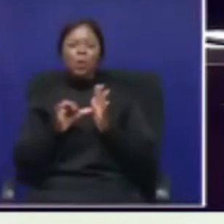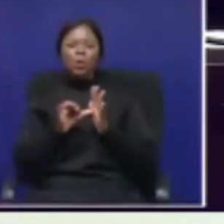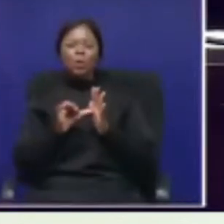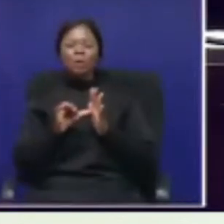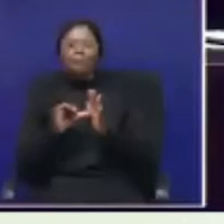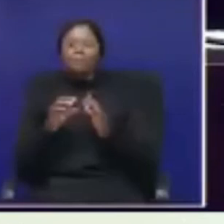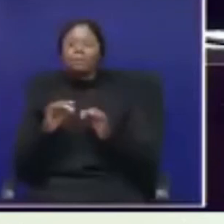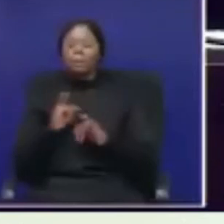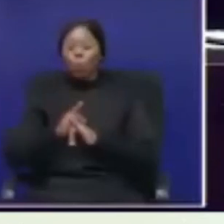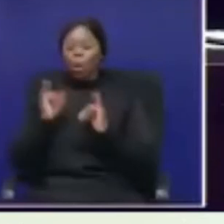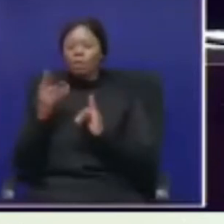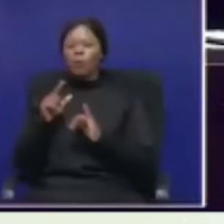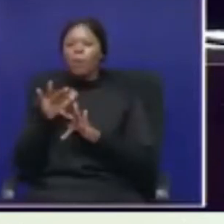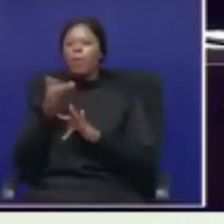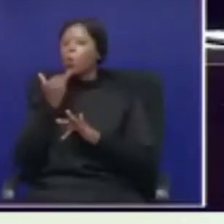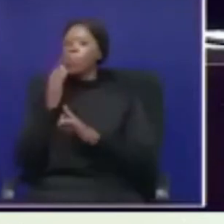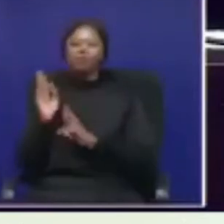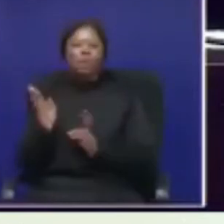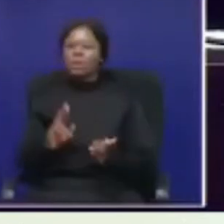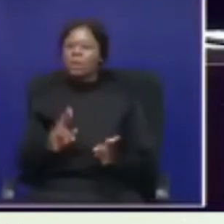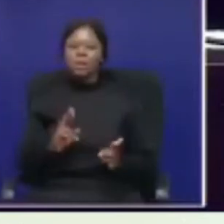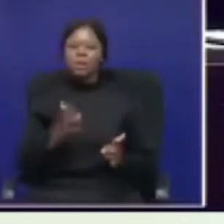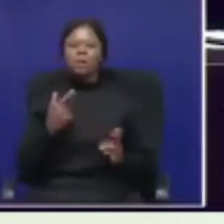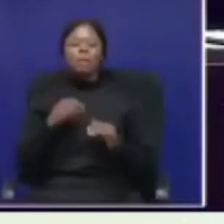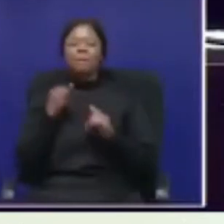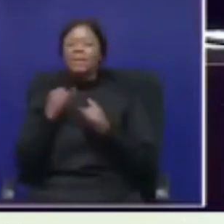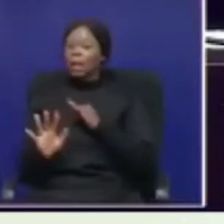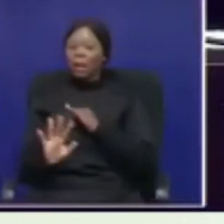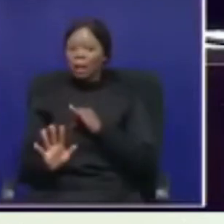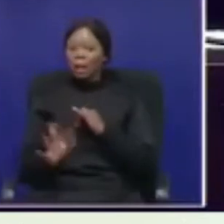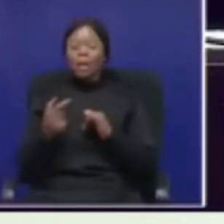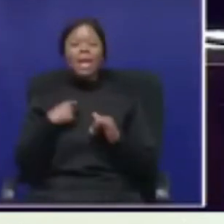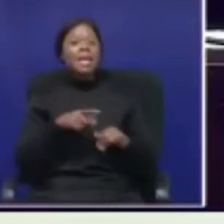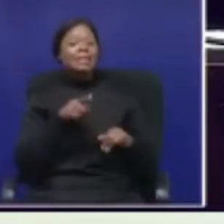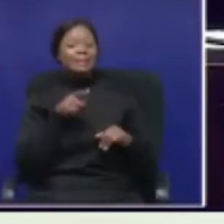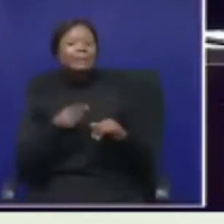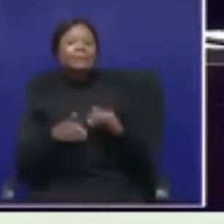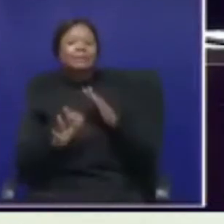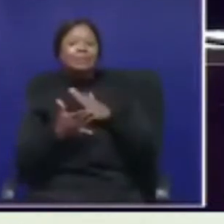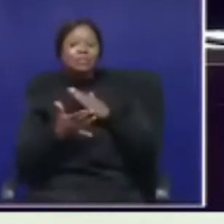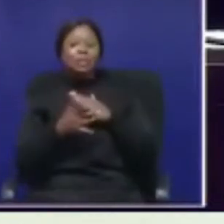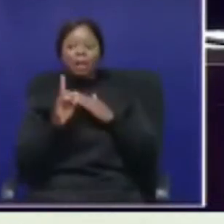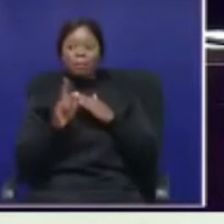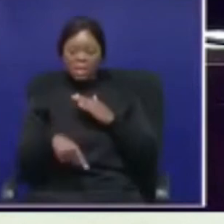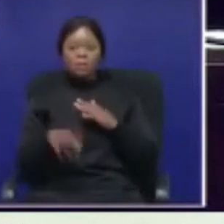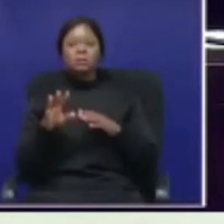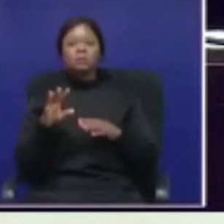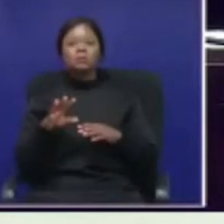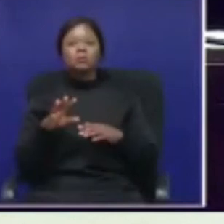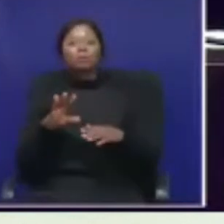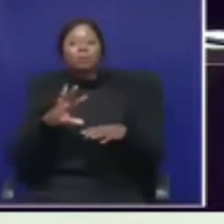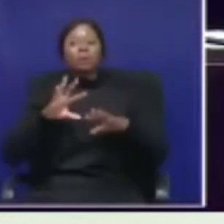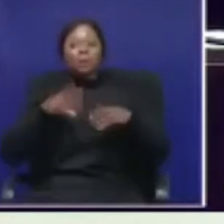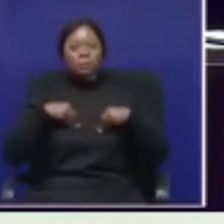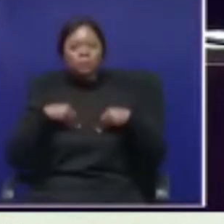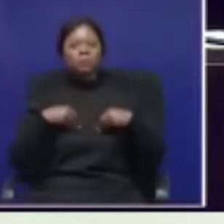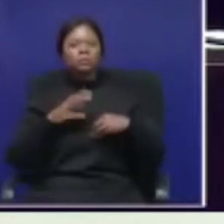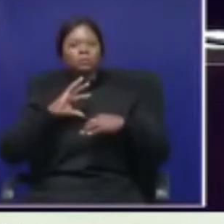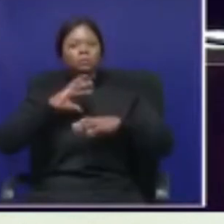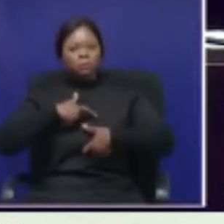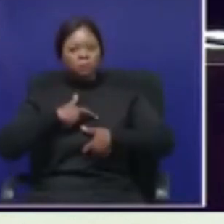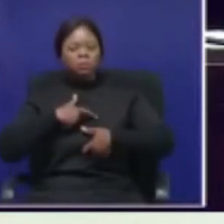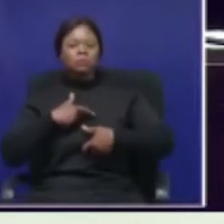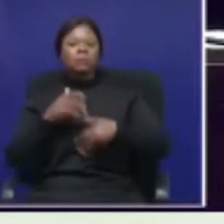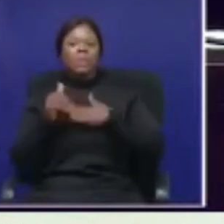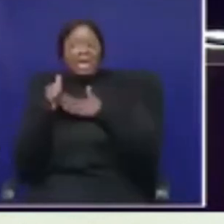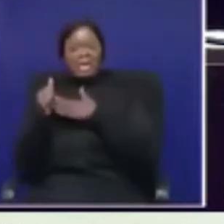unprepared. Make no mistake, the digital revolution will require us to adopt what we must adopt, adapt where we can, and lead where